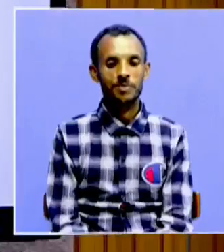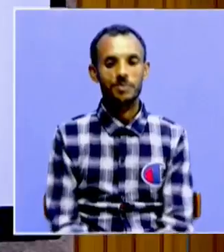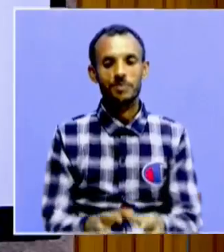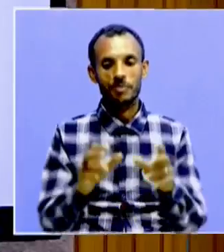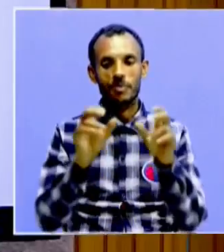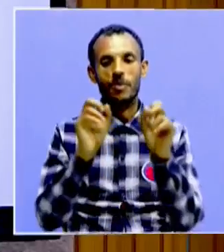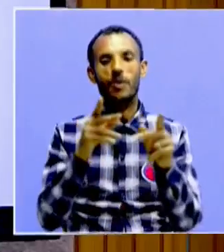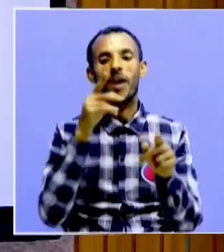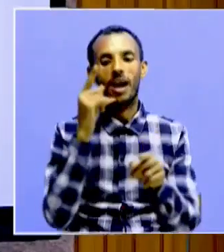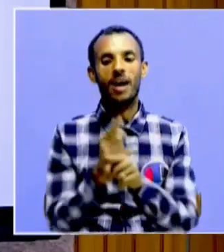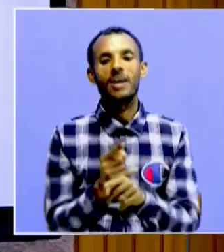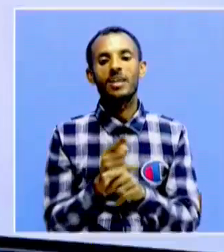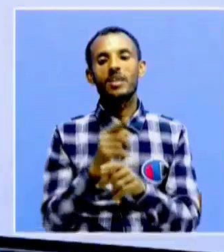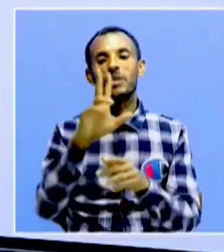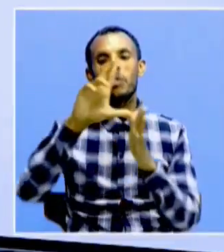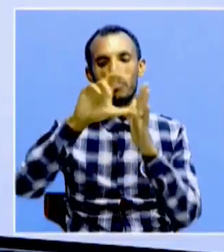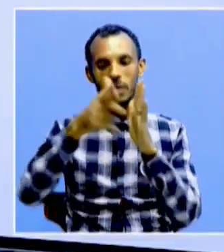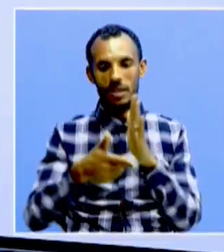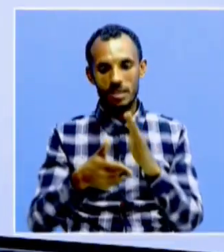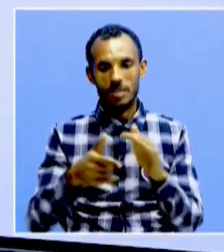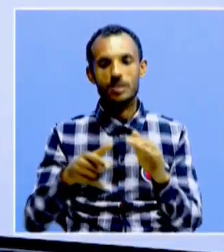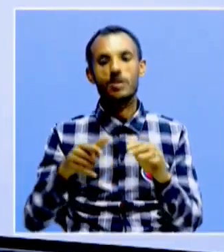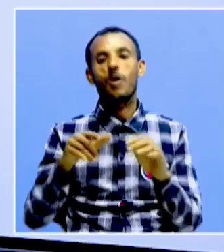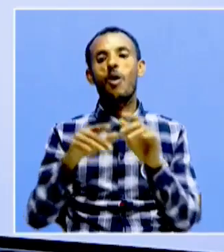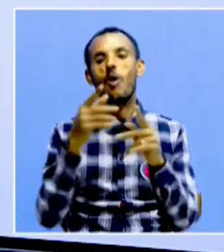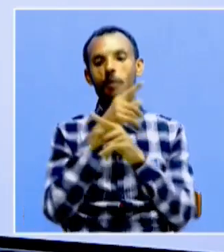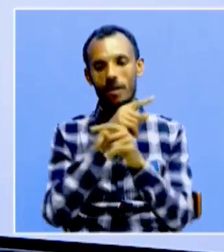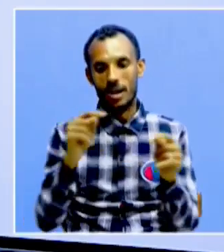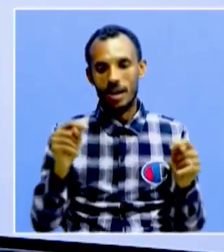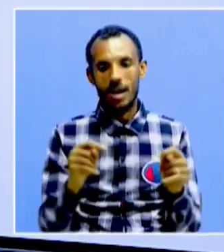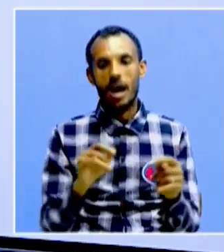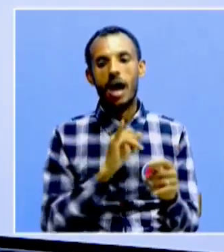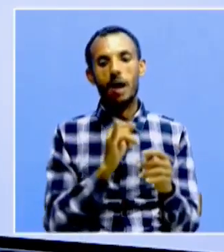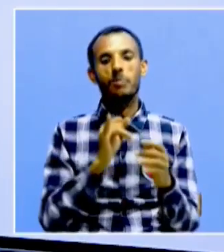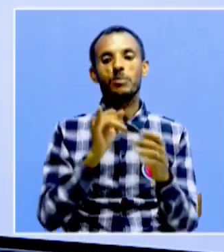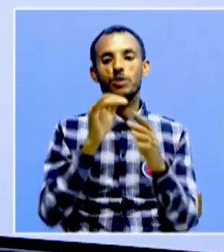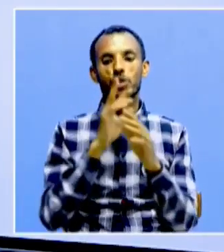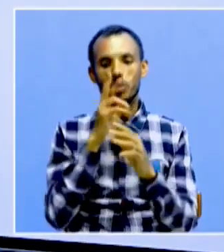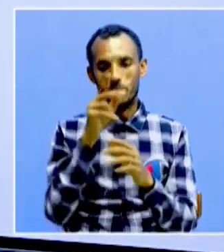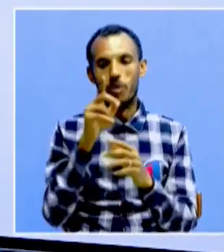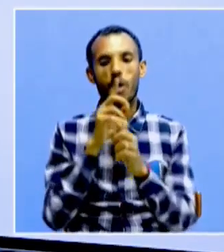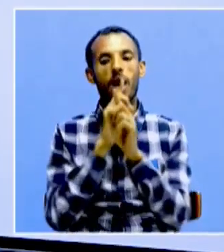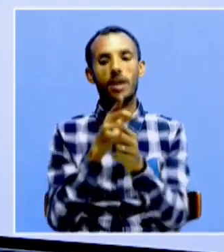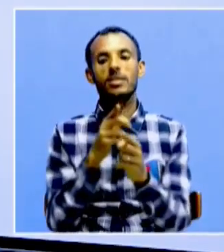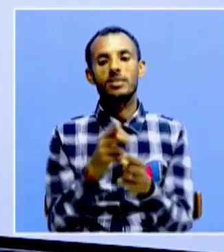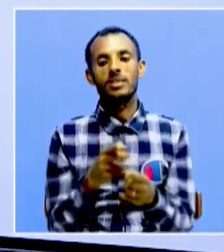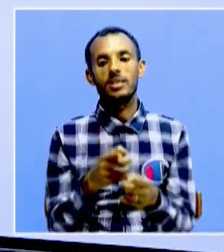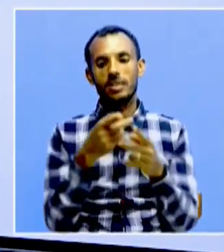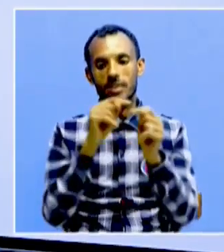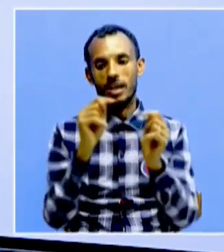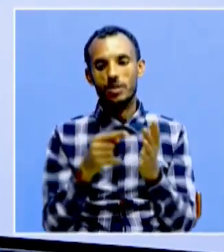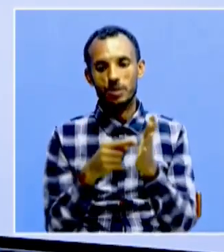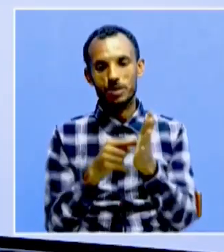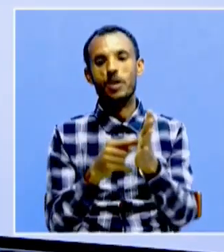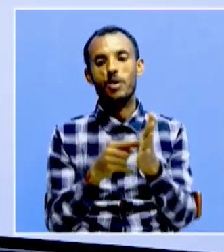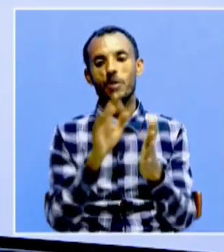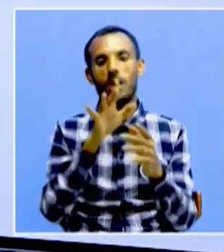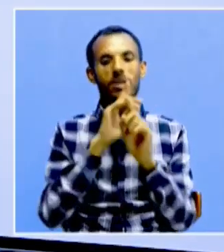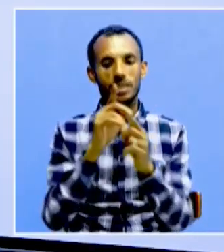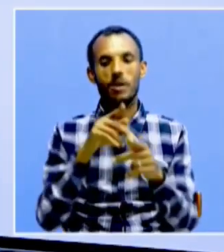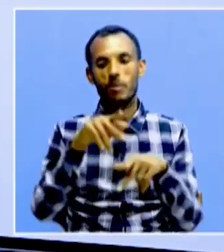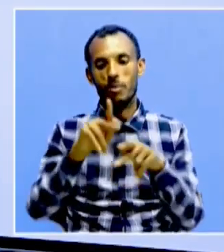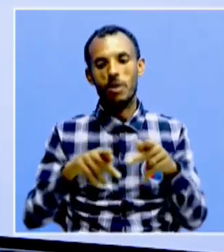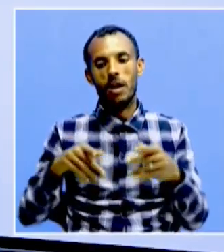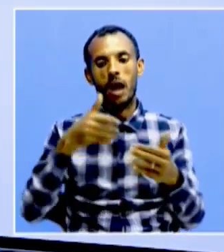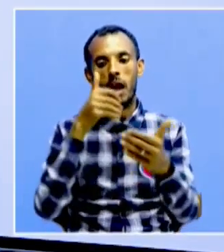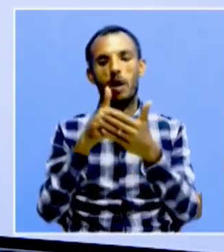All right, so 2 minutes is over. I'm sure you have done your answers. But please try to show your answers to people around you,